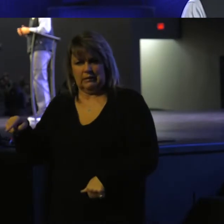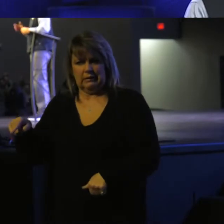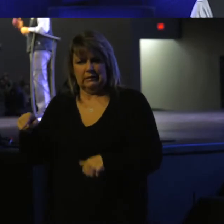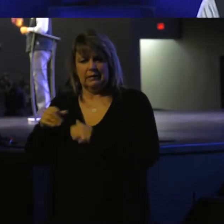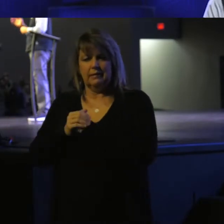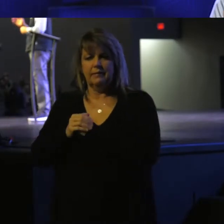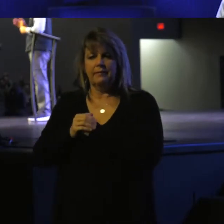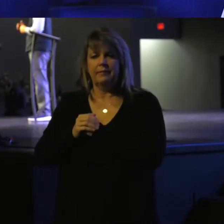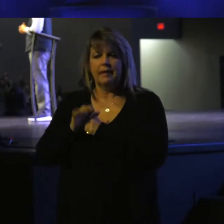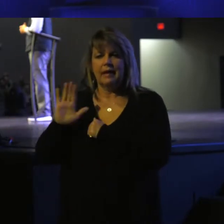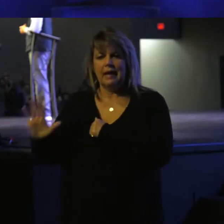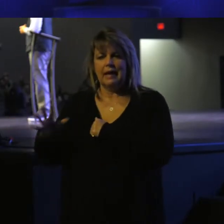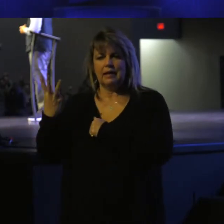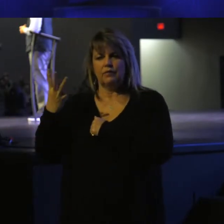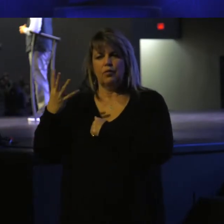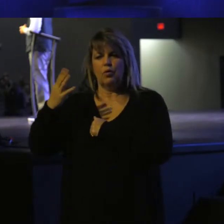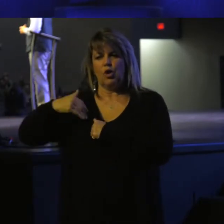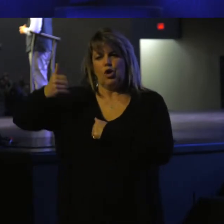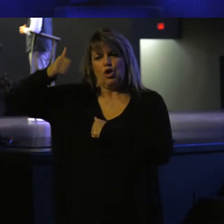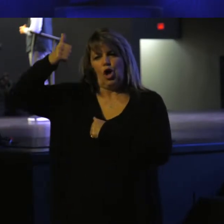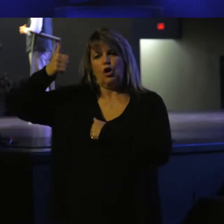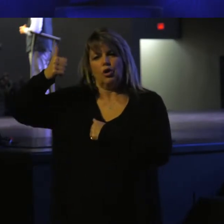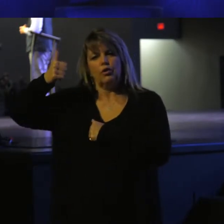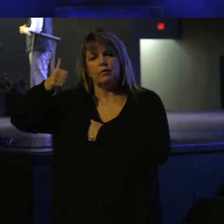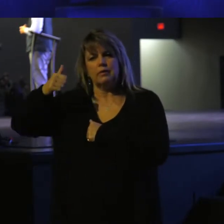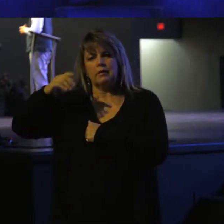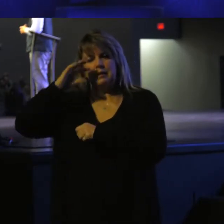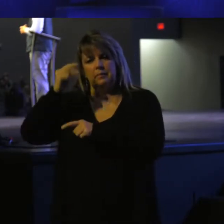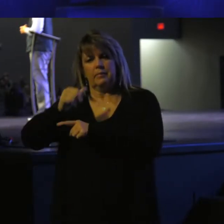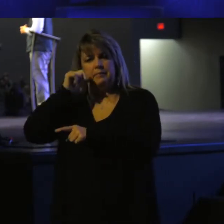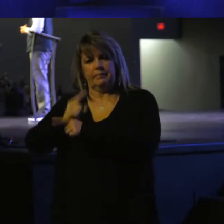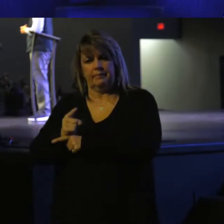and his 4 younger siblings.